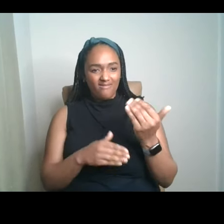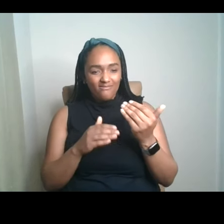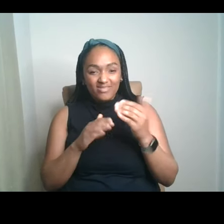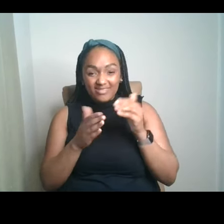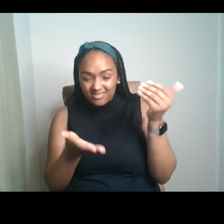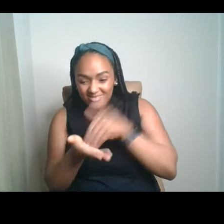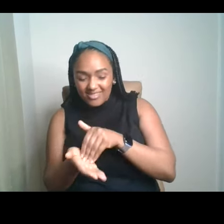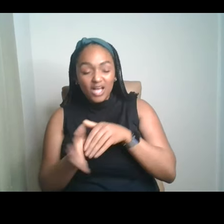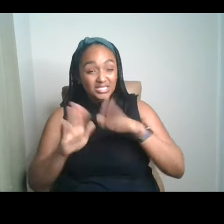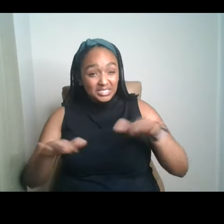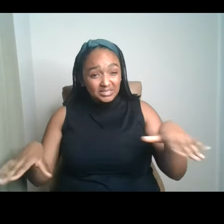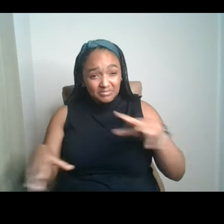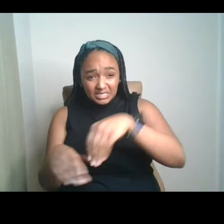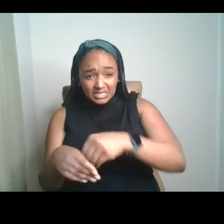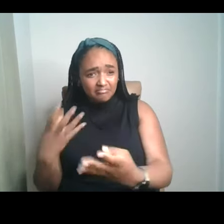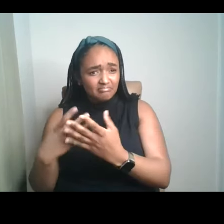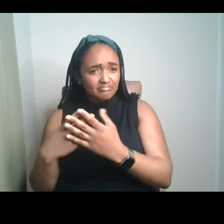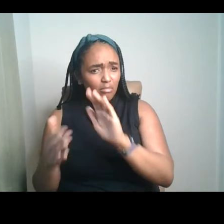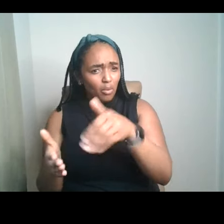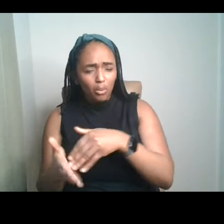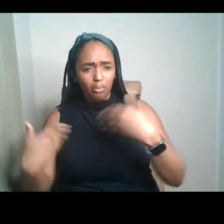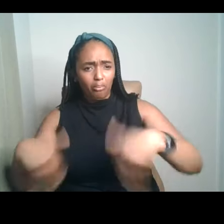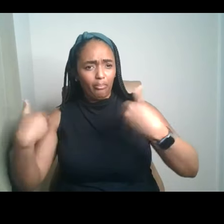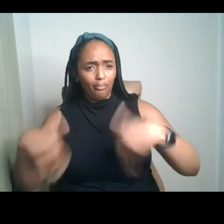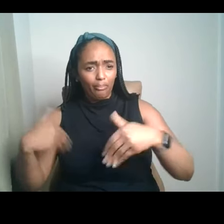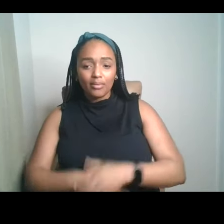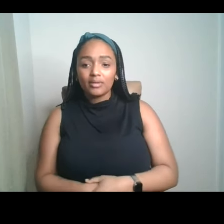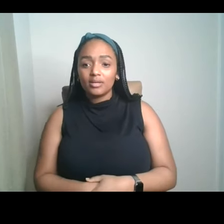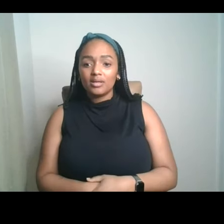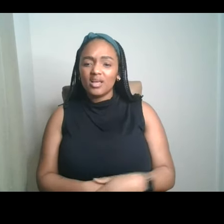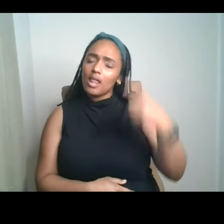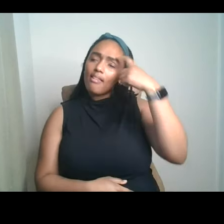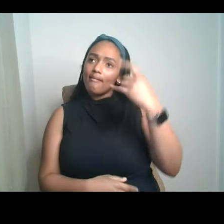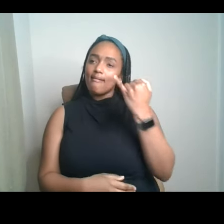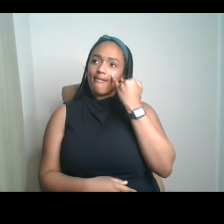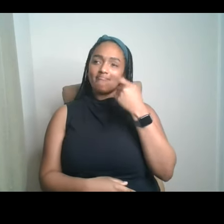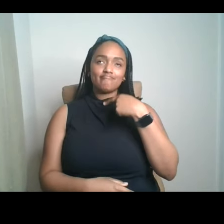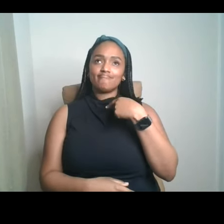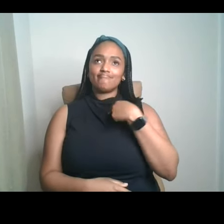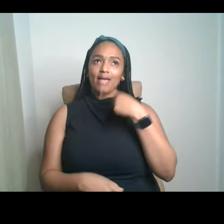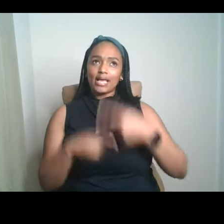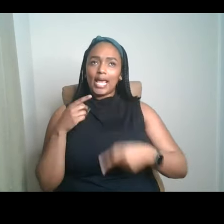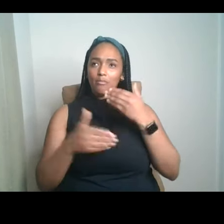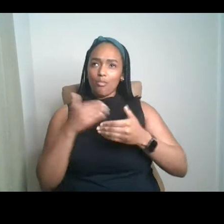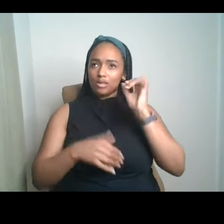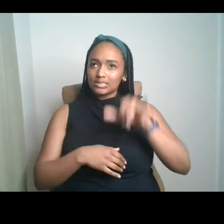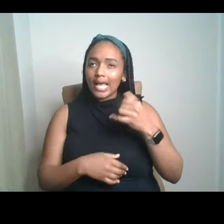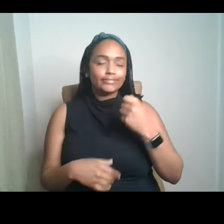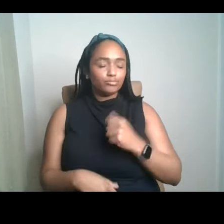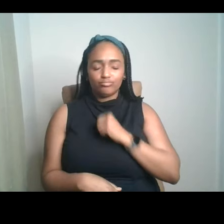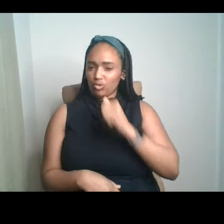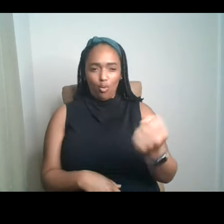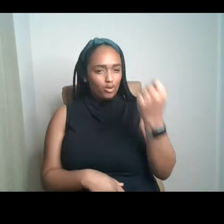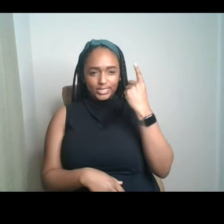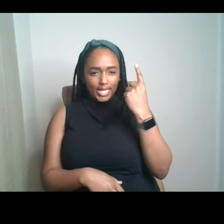So I thought that if it didn't sink in with me, and it didn't really sink in with my family, it probably didn't sink in with a lot of people. And I